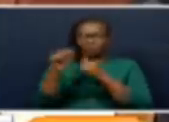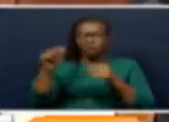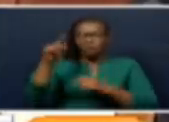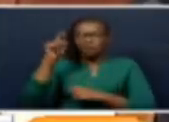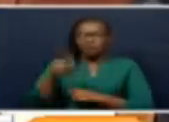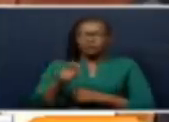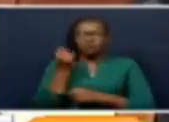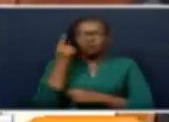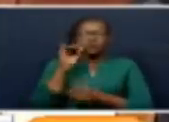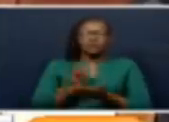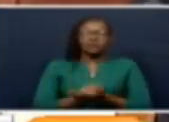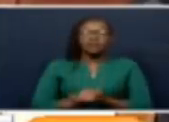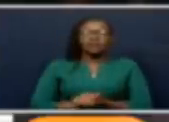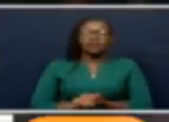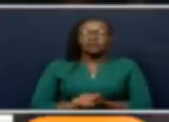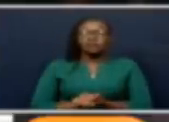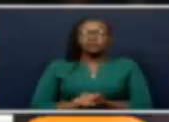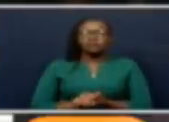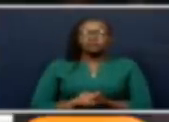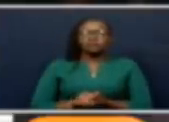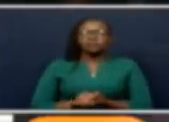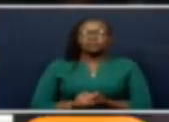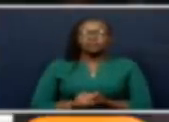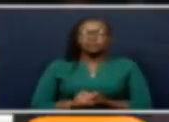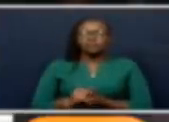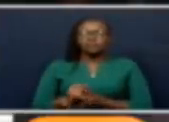that. You don't think he knows this?